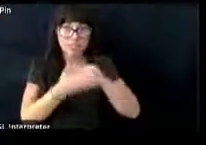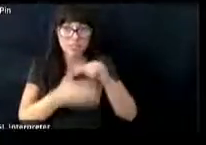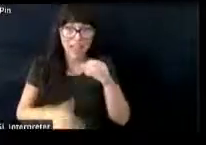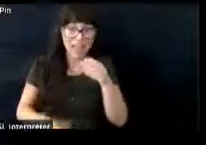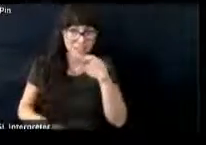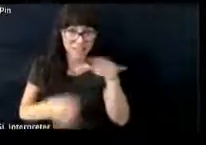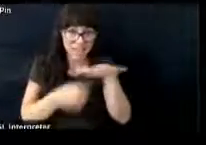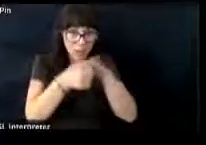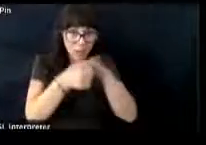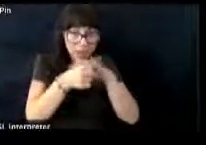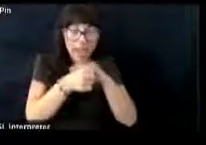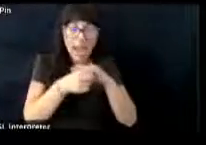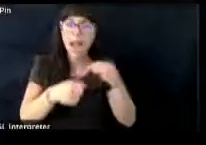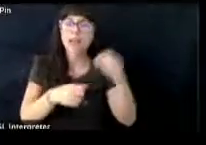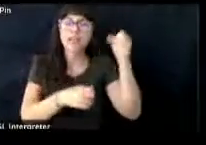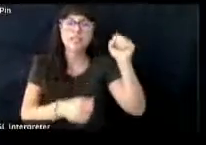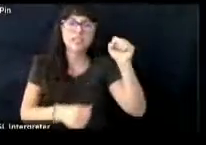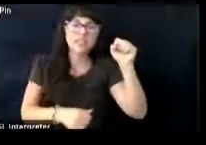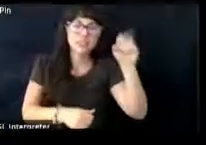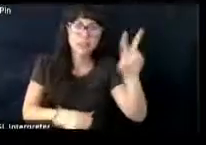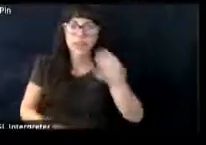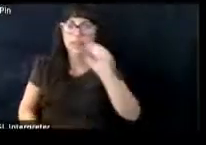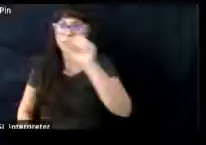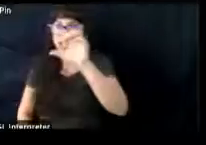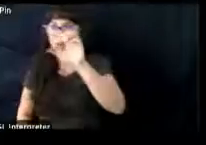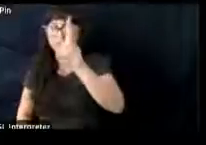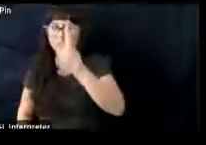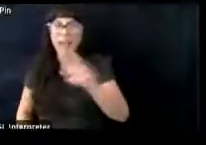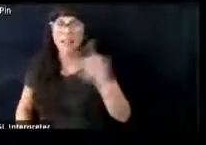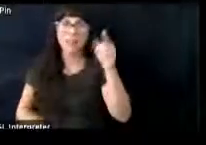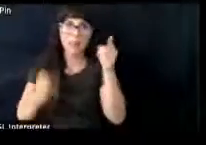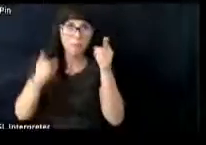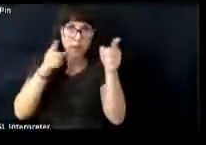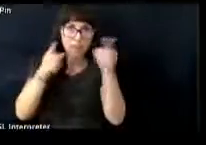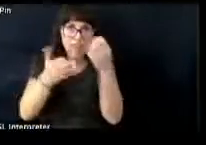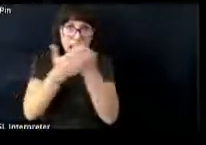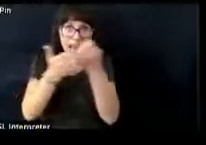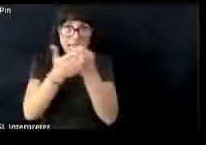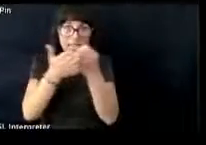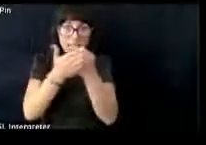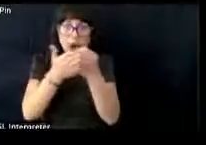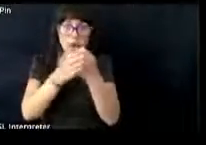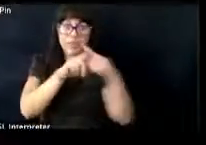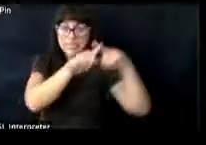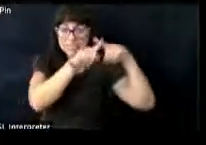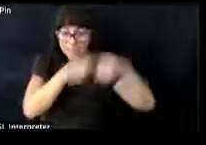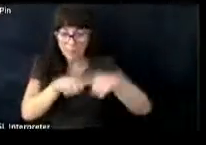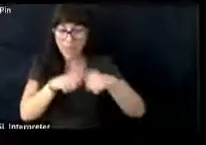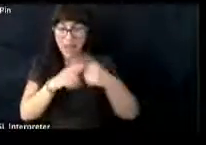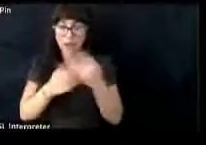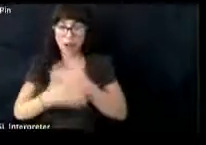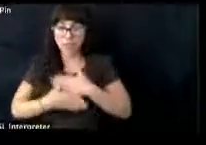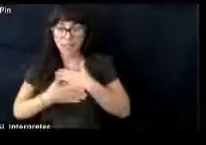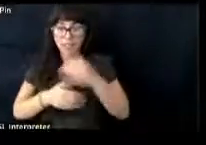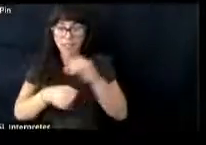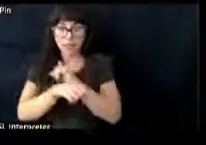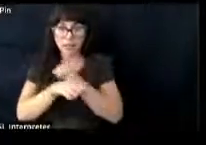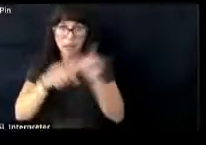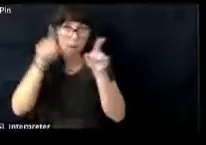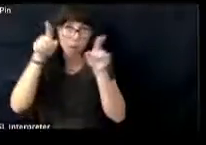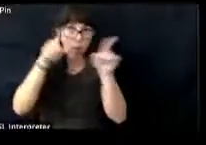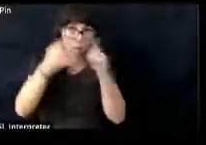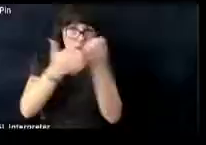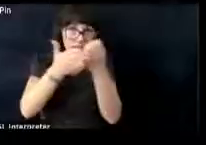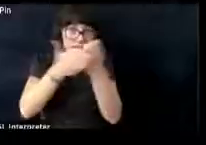Santa Clarita and Simi Valley have economics that depend on the entertainment industry. They have economies that depend on